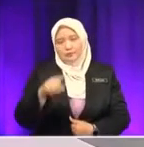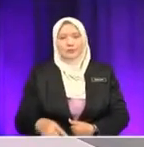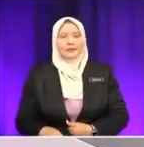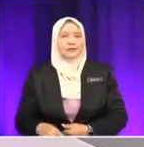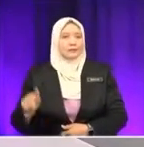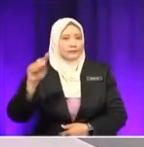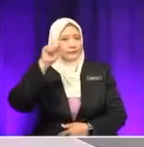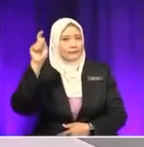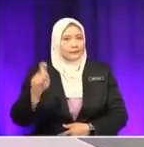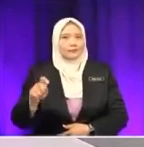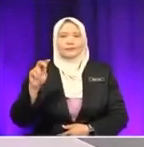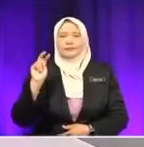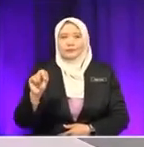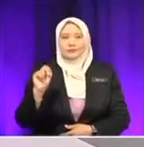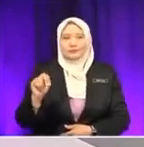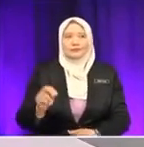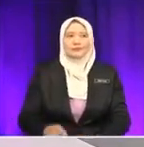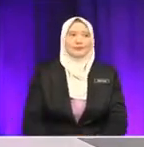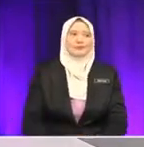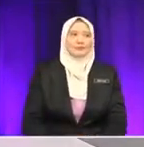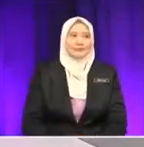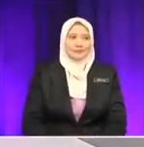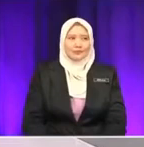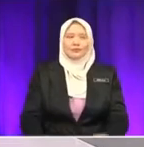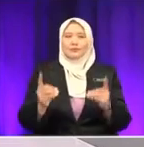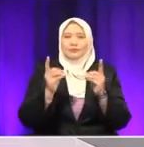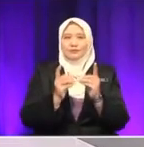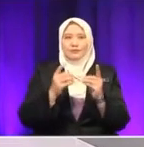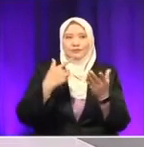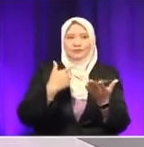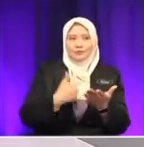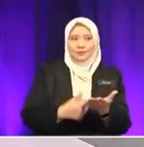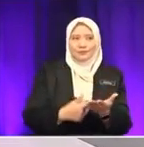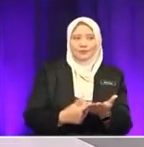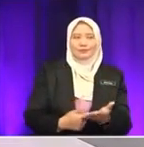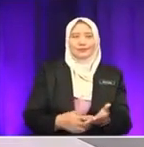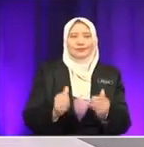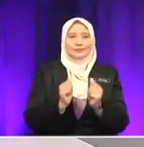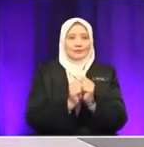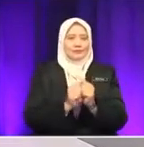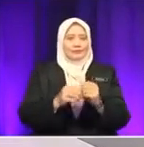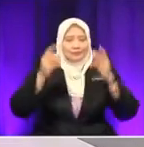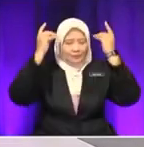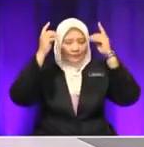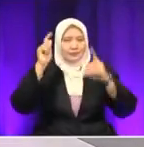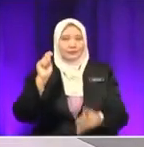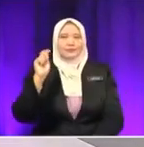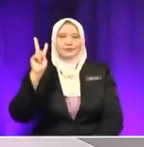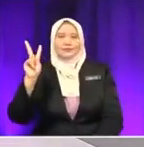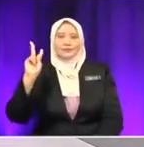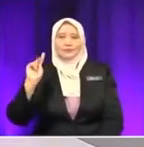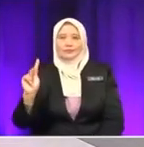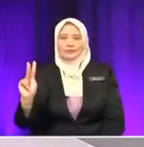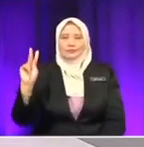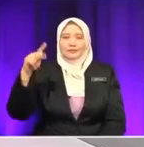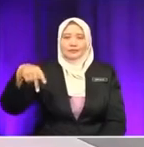best. And till then, we'll meet you some other time. This is Stevia signing off at D-Day TV KPM Success SPM 2022